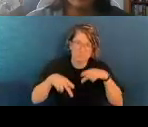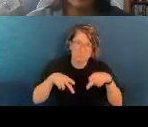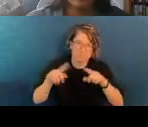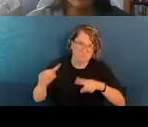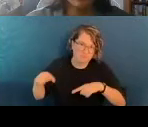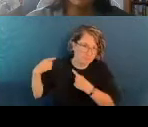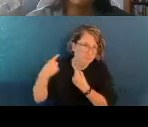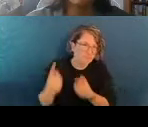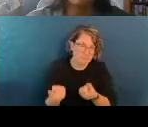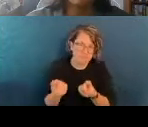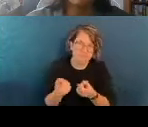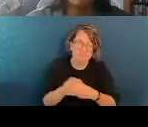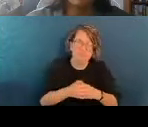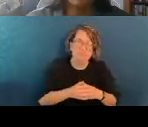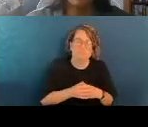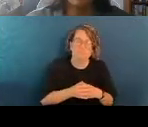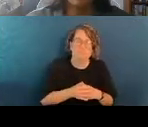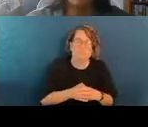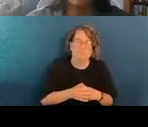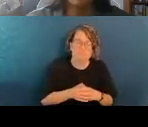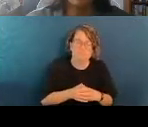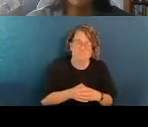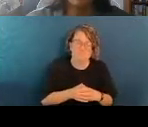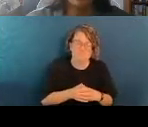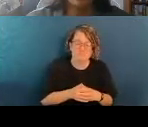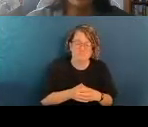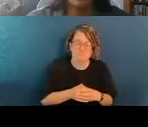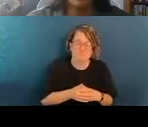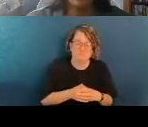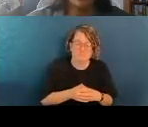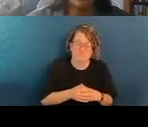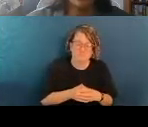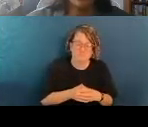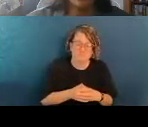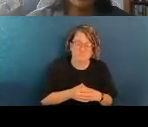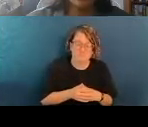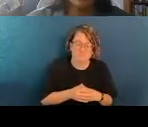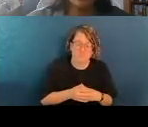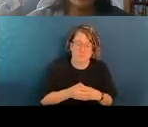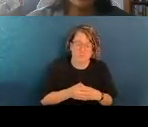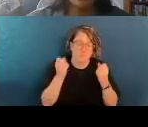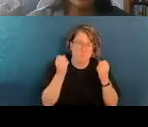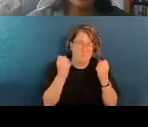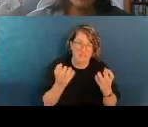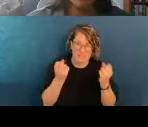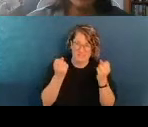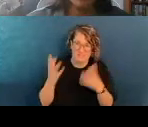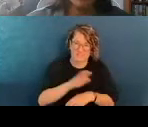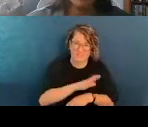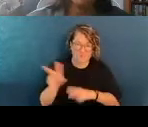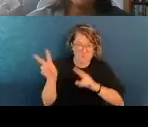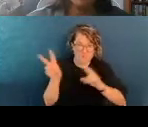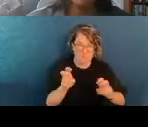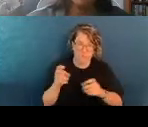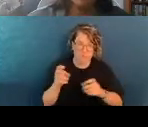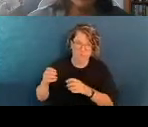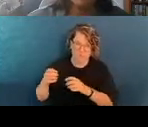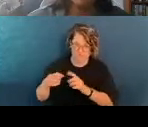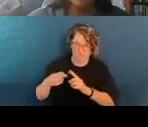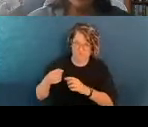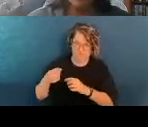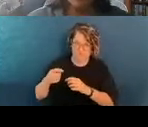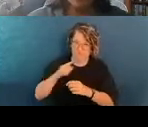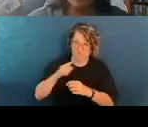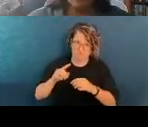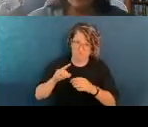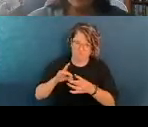Indigenous people directly stems from colonization and its processes, including government